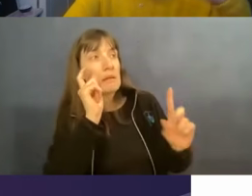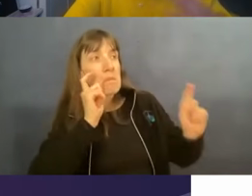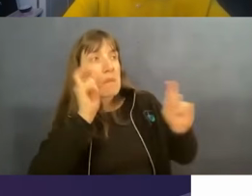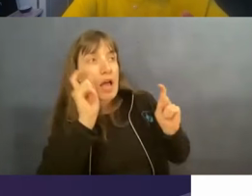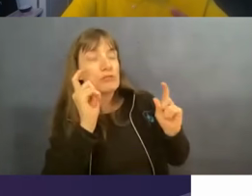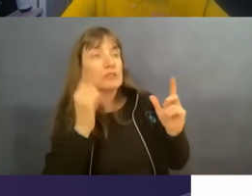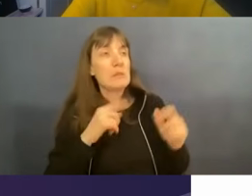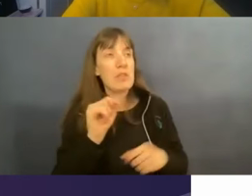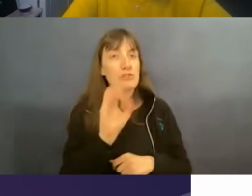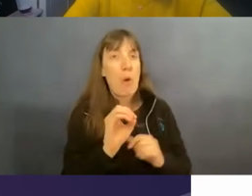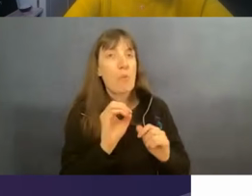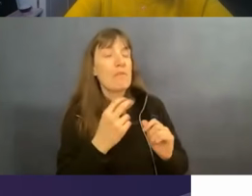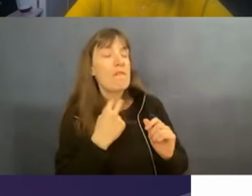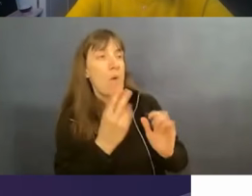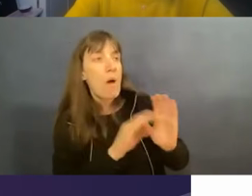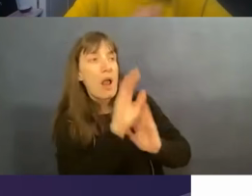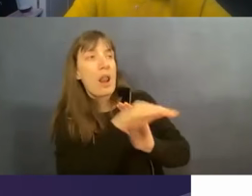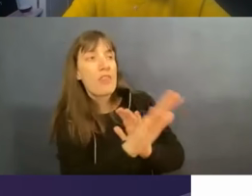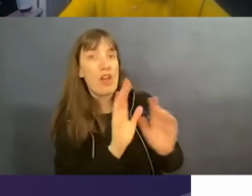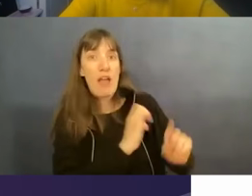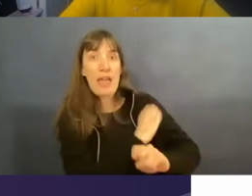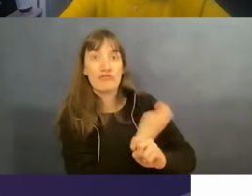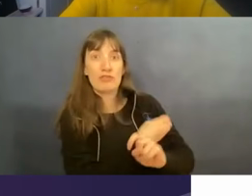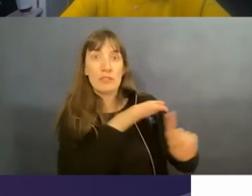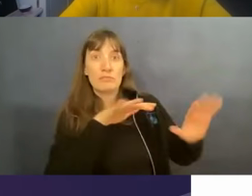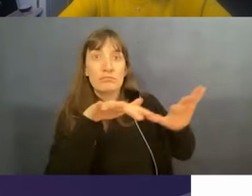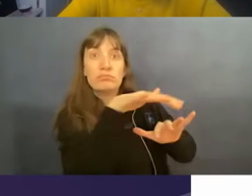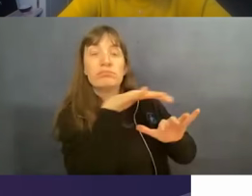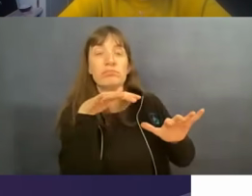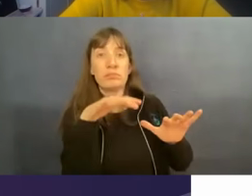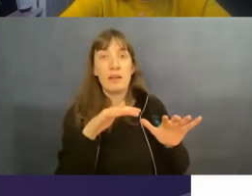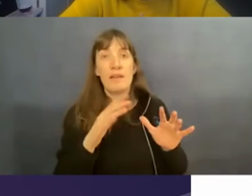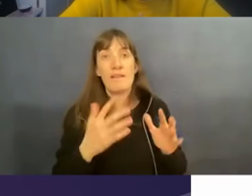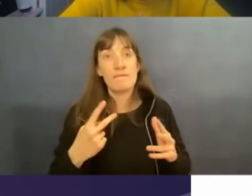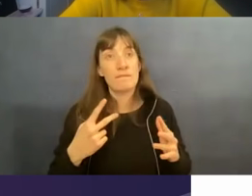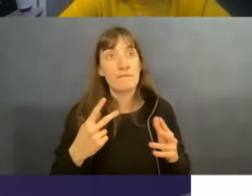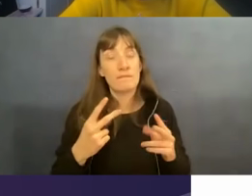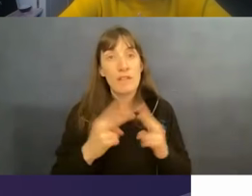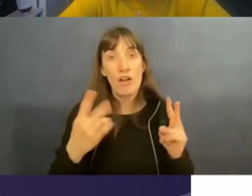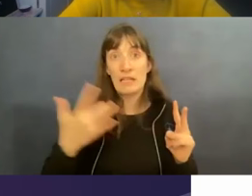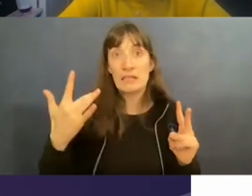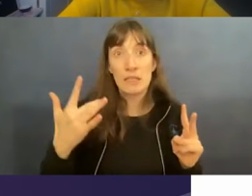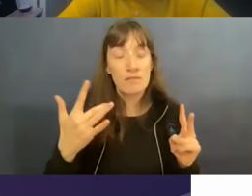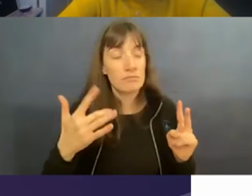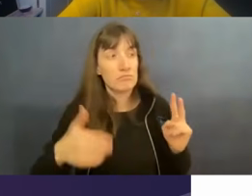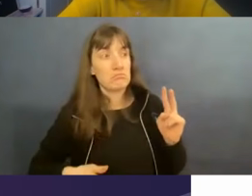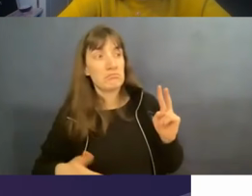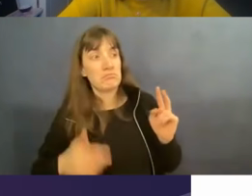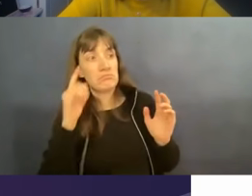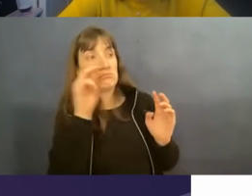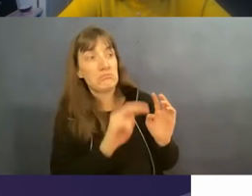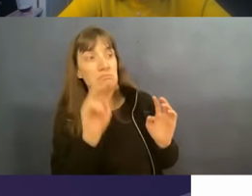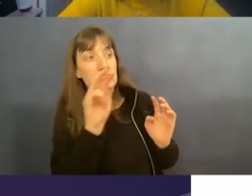tones, the energy that is being put out by other people around them, and that they are using that